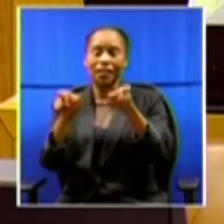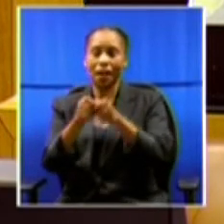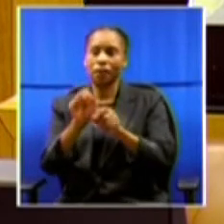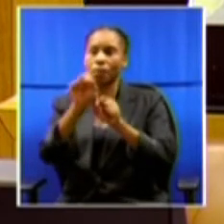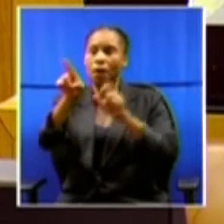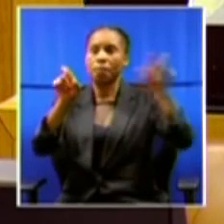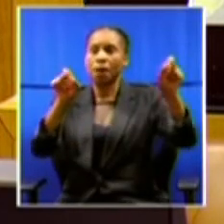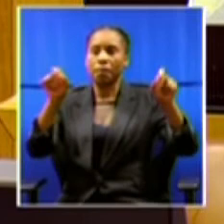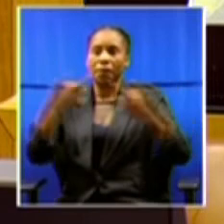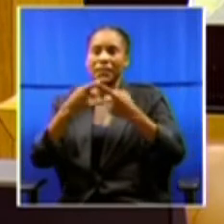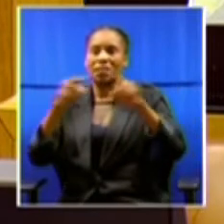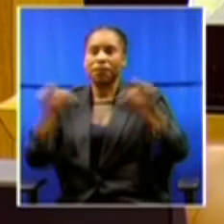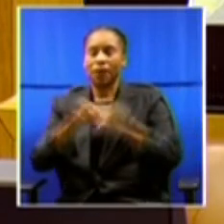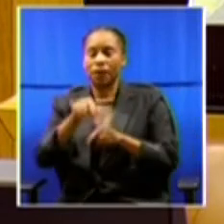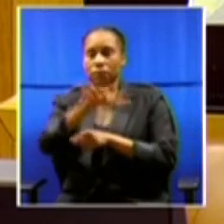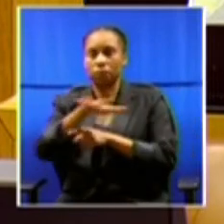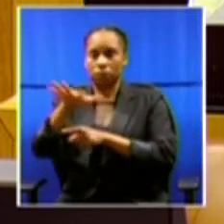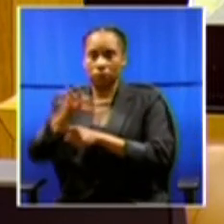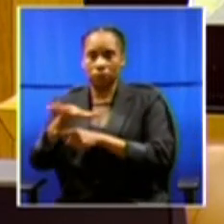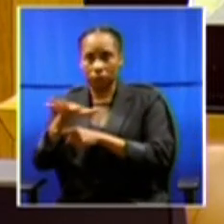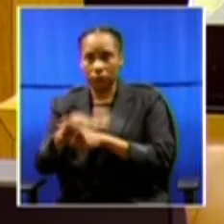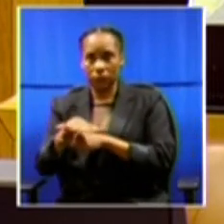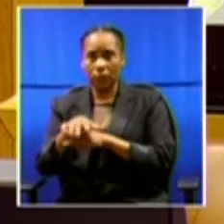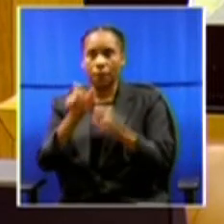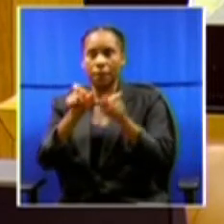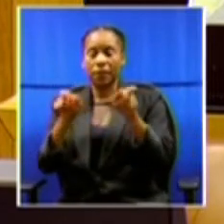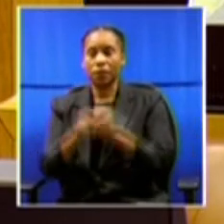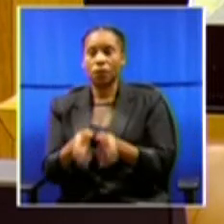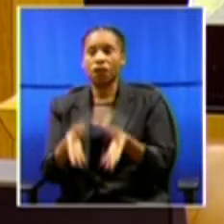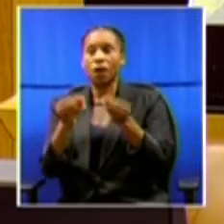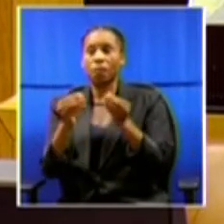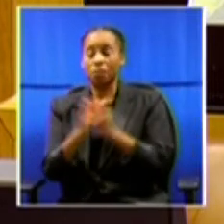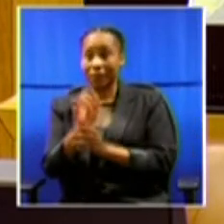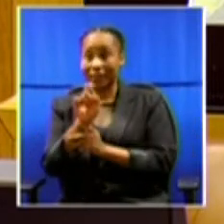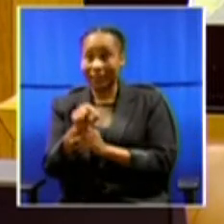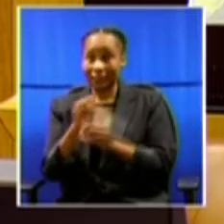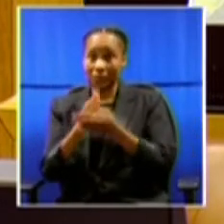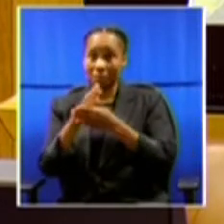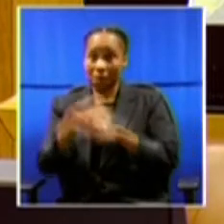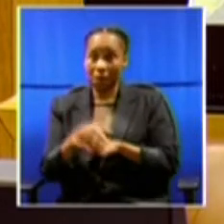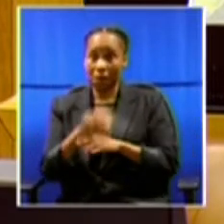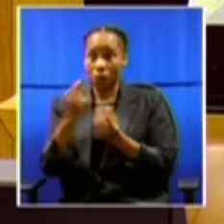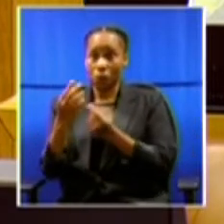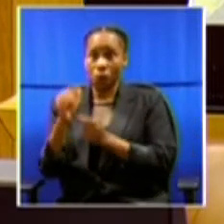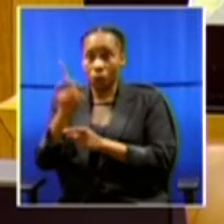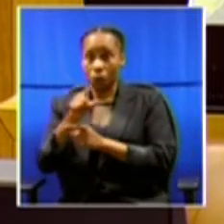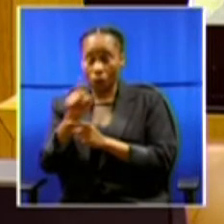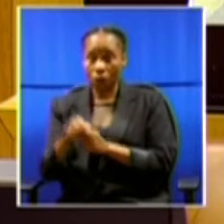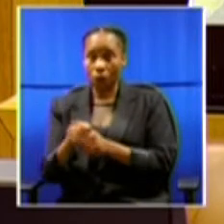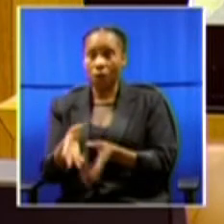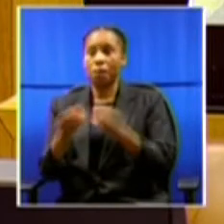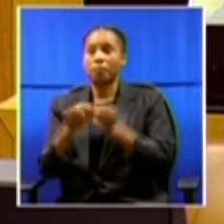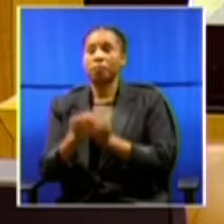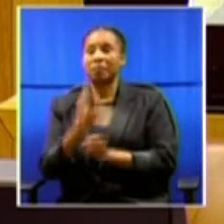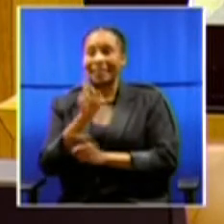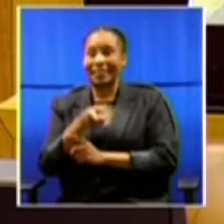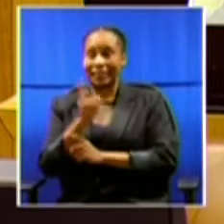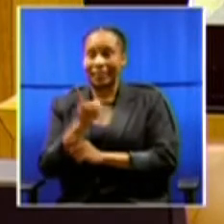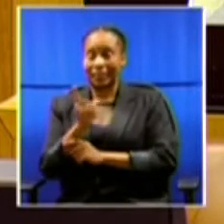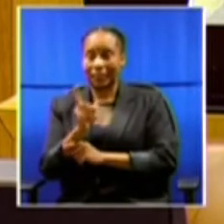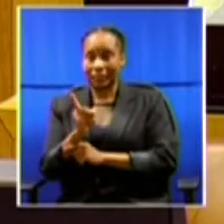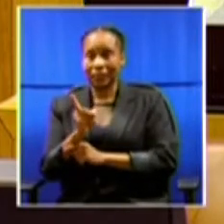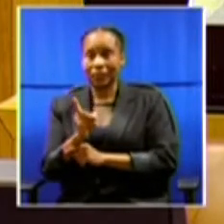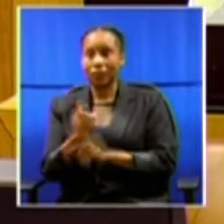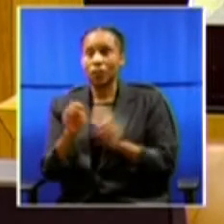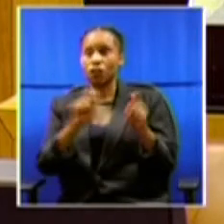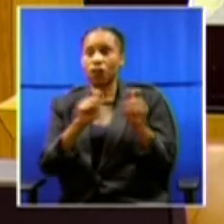facilities. Offenders found to be transgressing are charged, disciplined, degraded in line with the department policies,